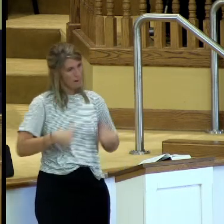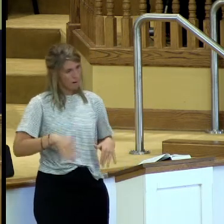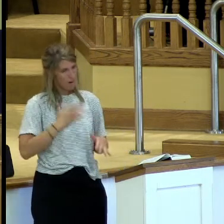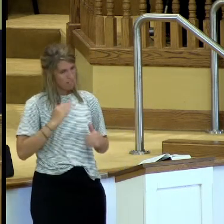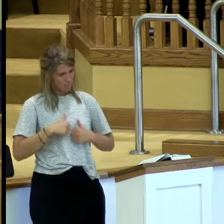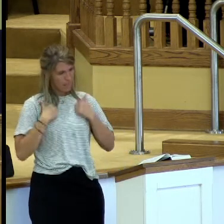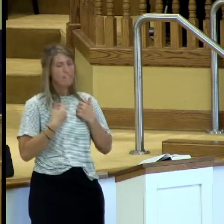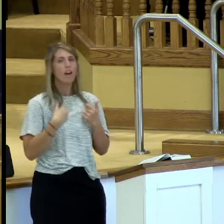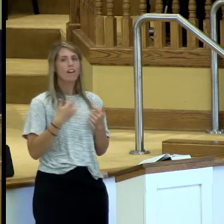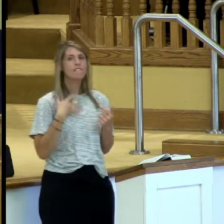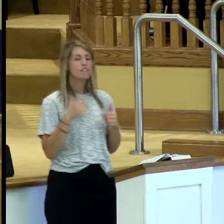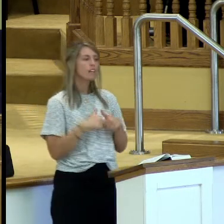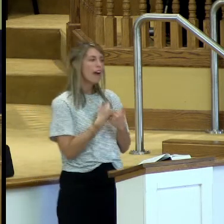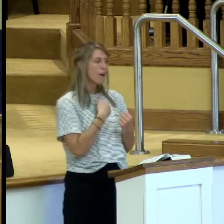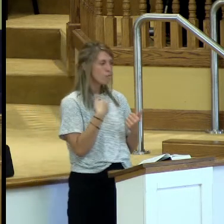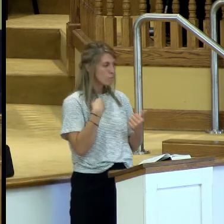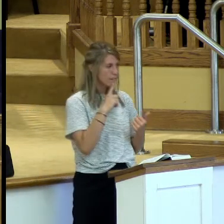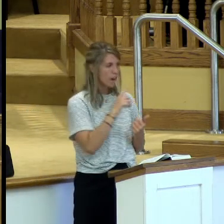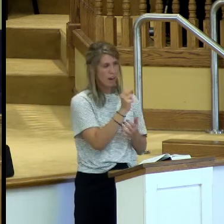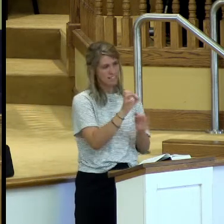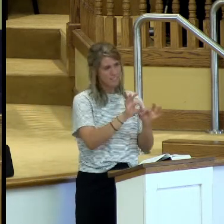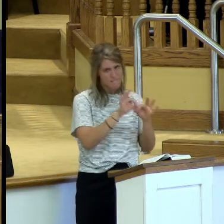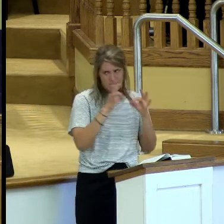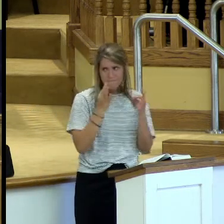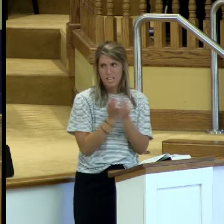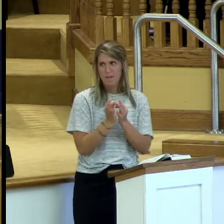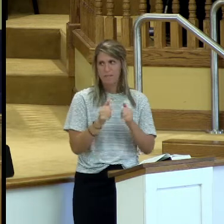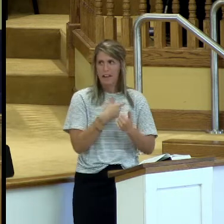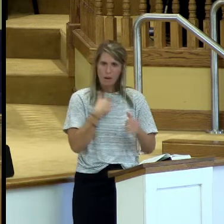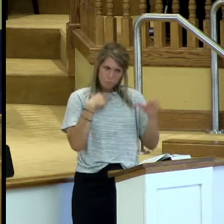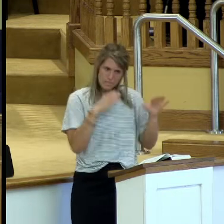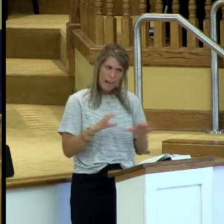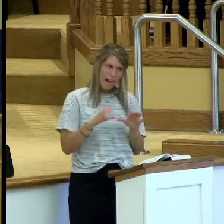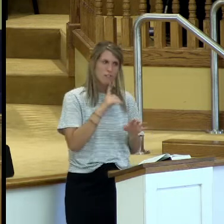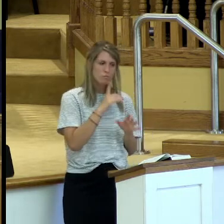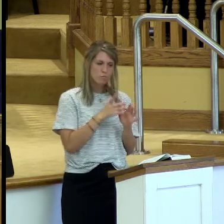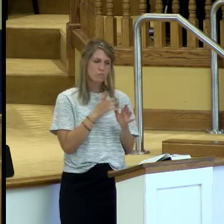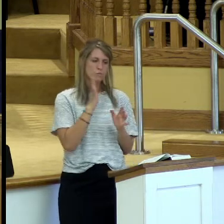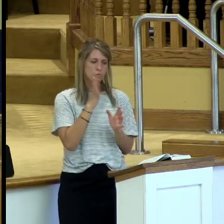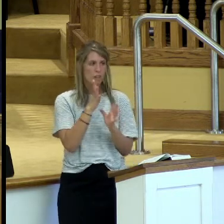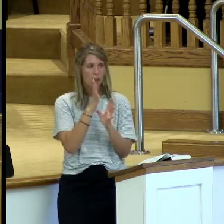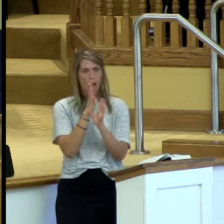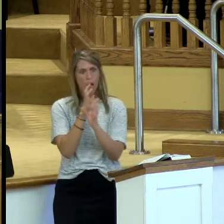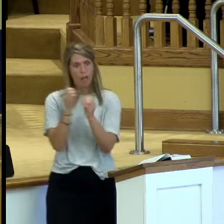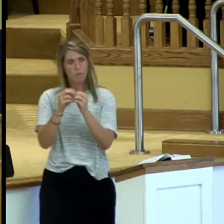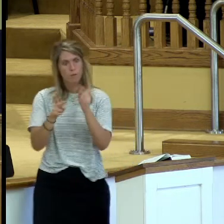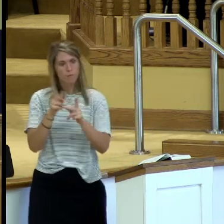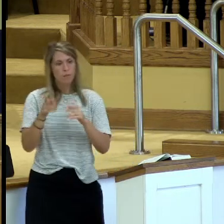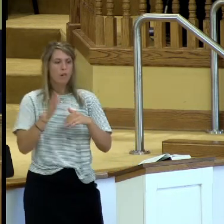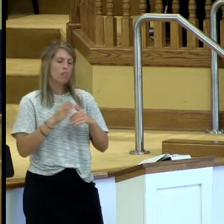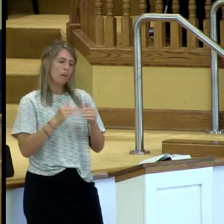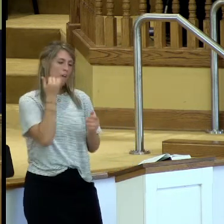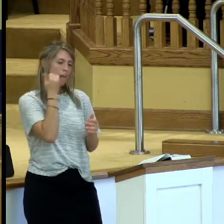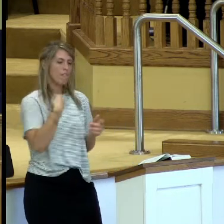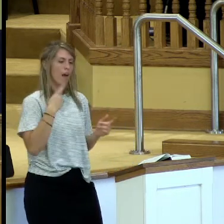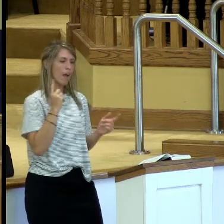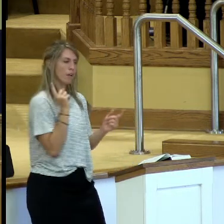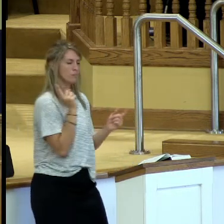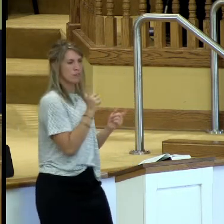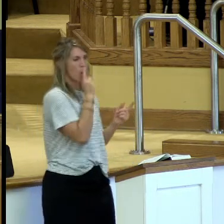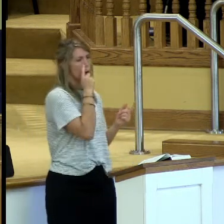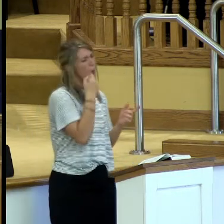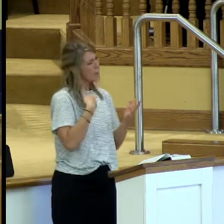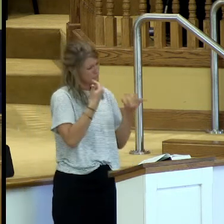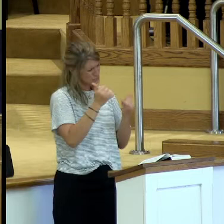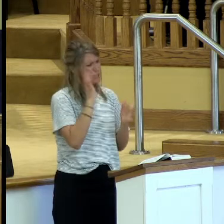I feel like how we are as a family and how we act is probably going to draw more people in than if I was to just go and give John.